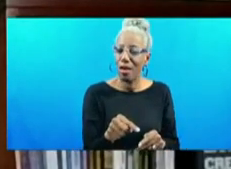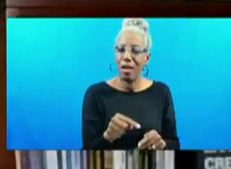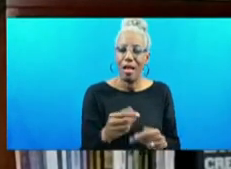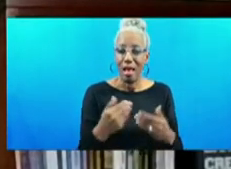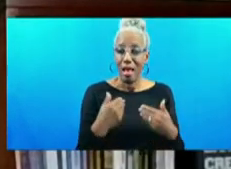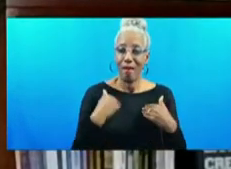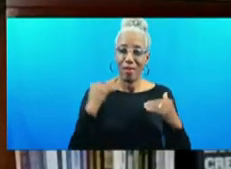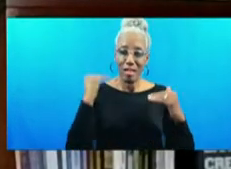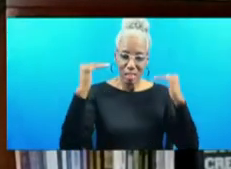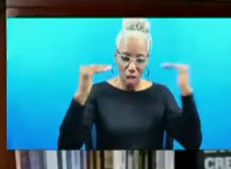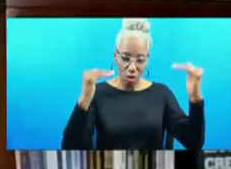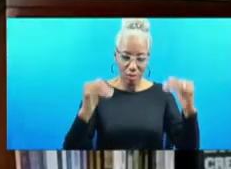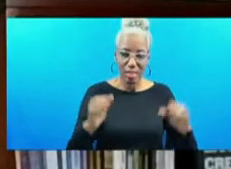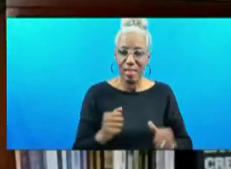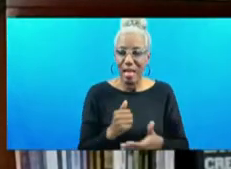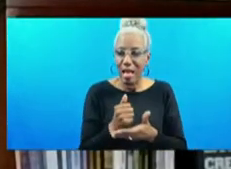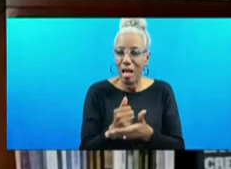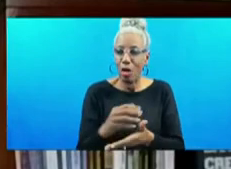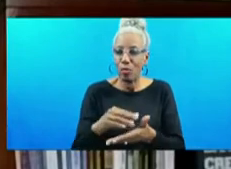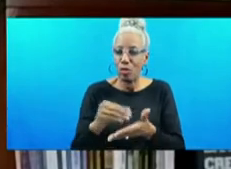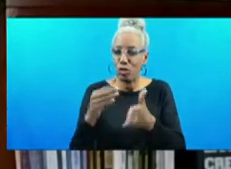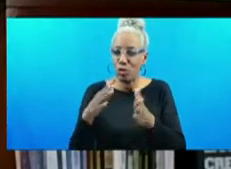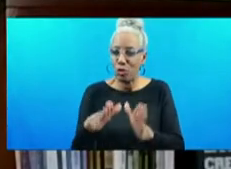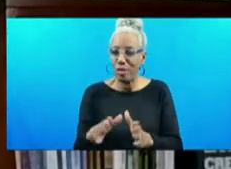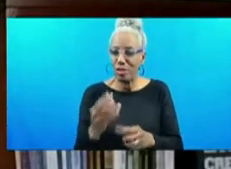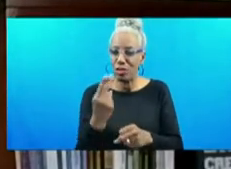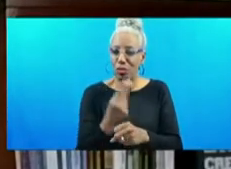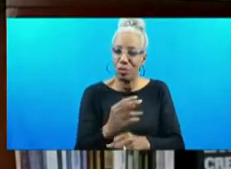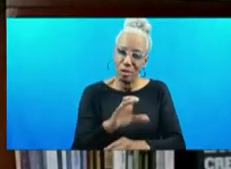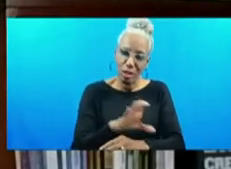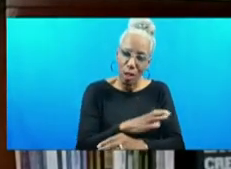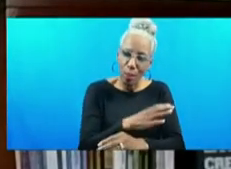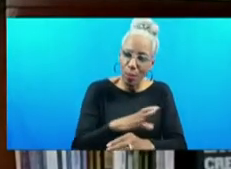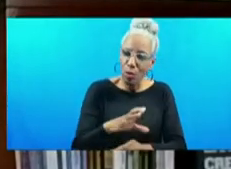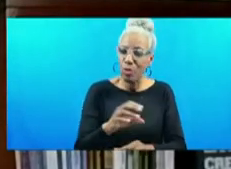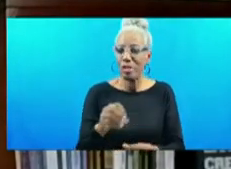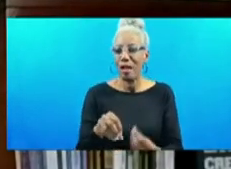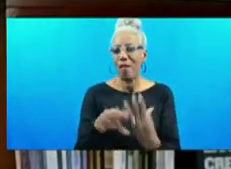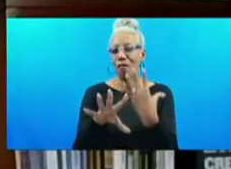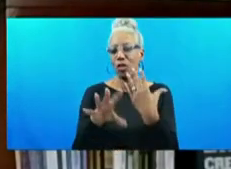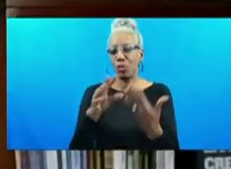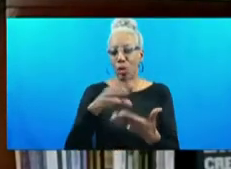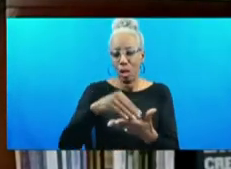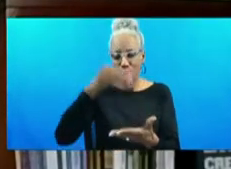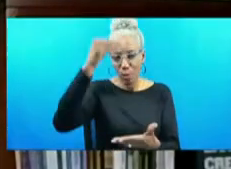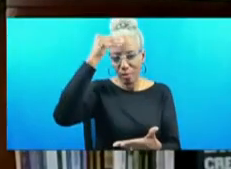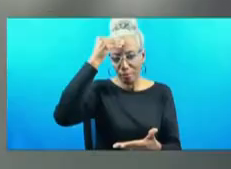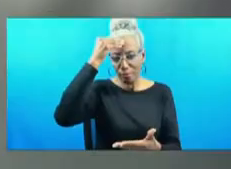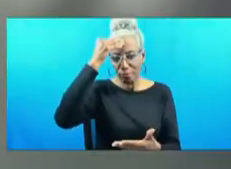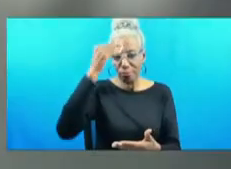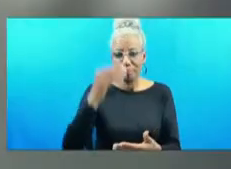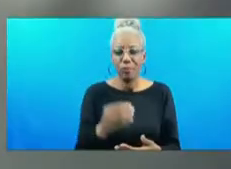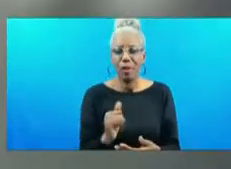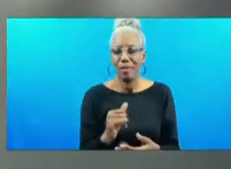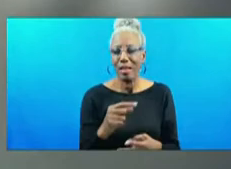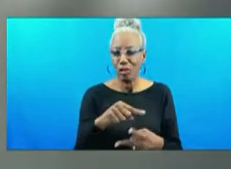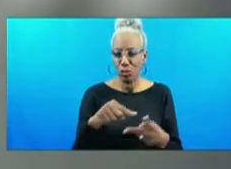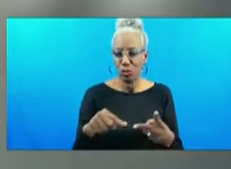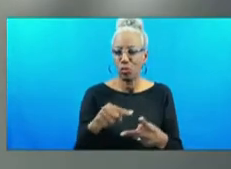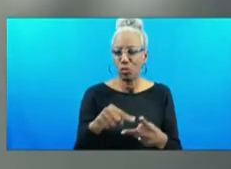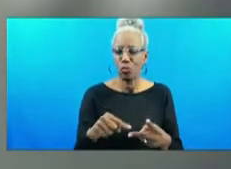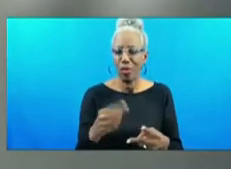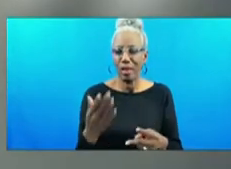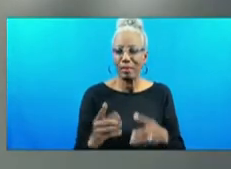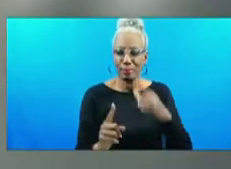navigate the virtual learning environment. So those are two that come to mind immediately. Great. Well, thank you. Thank you very